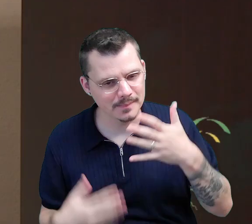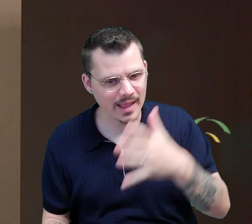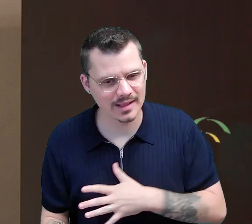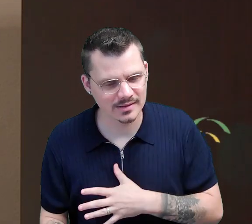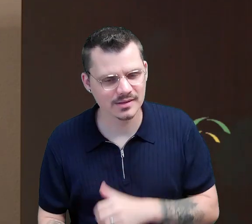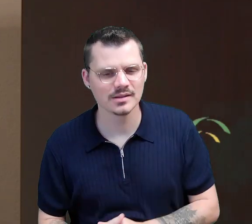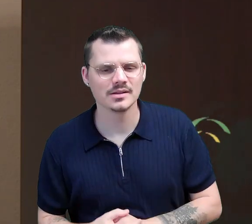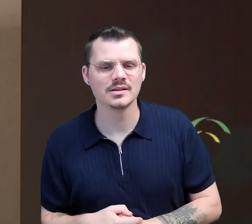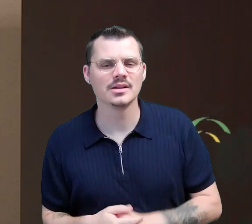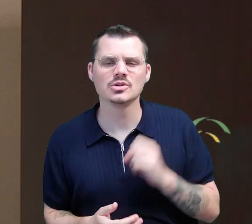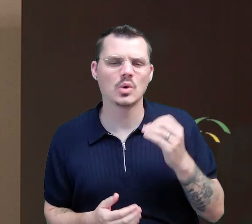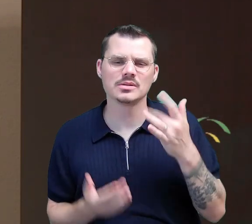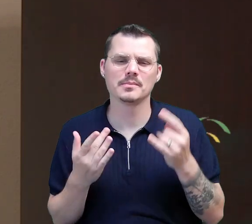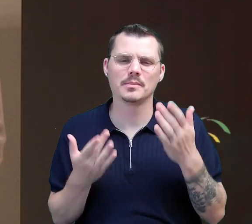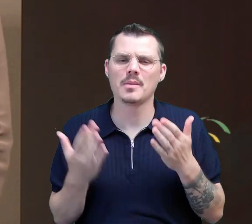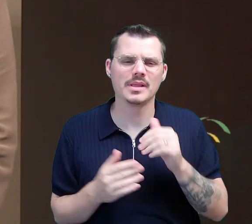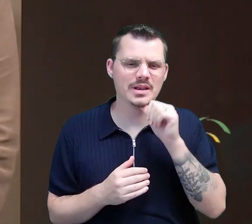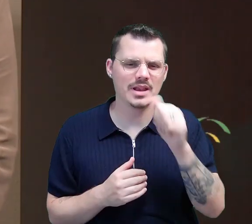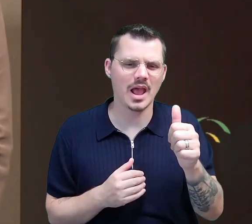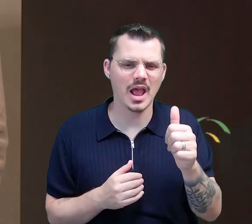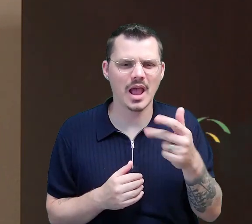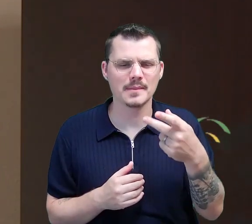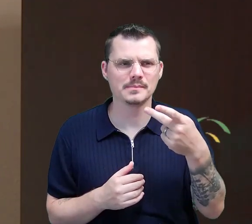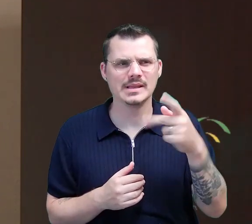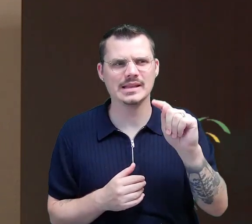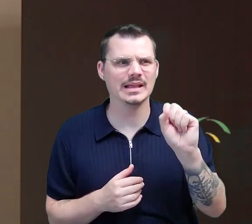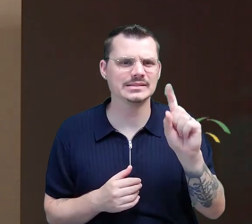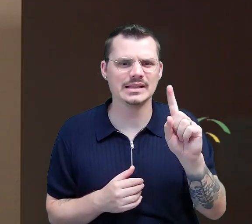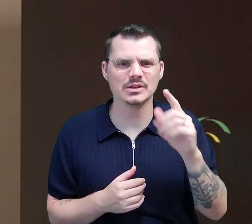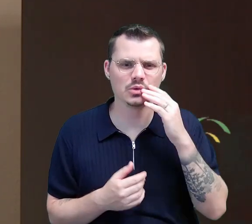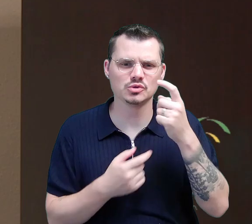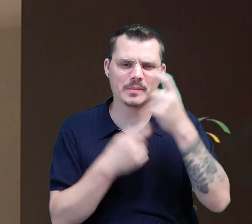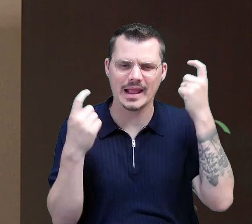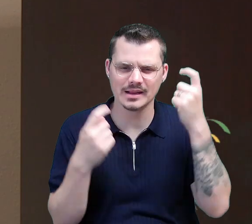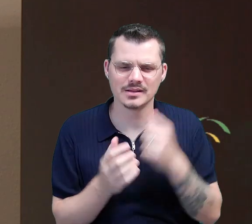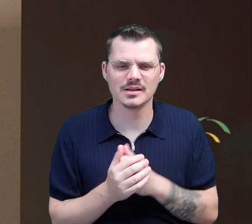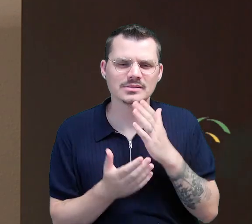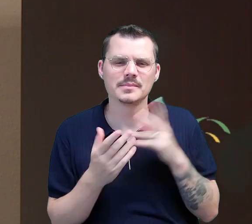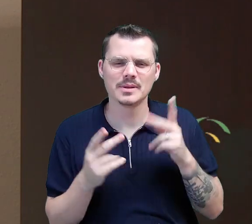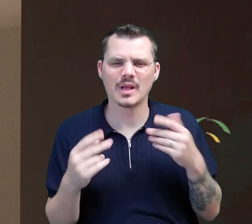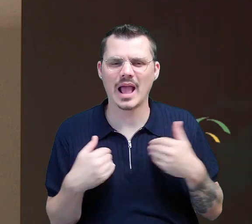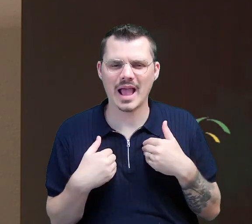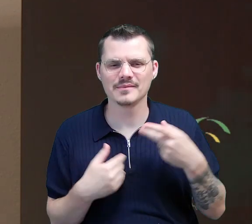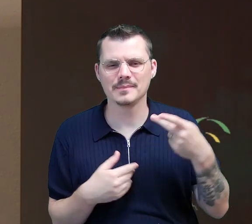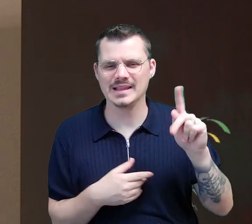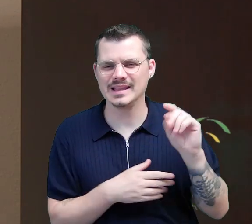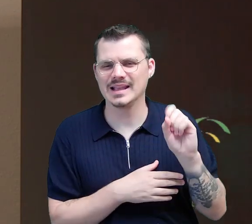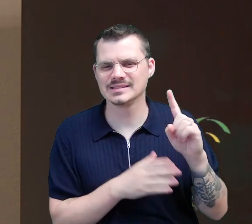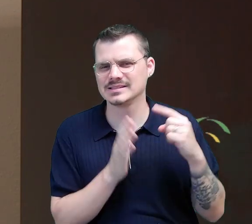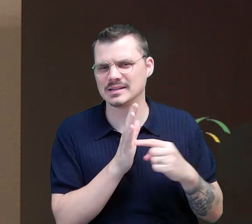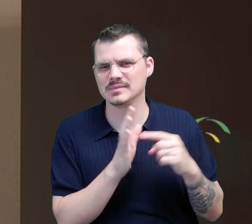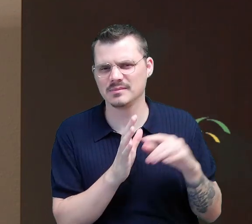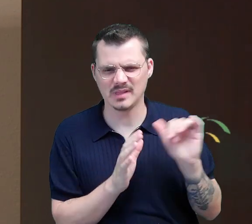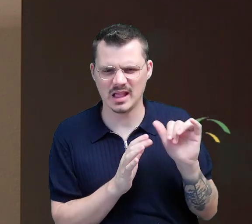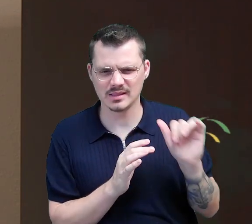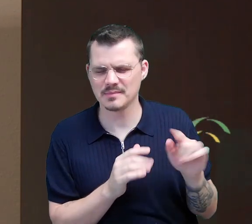man. Okay, so it's probably not post-traumatic. Some people have PTSD